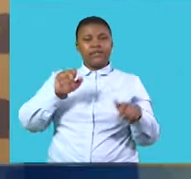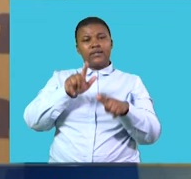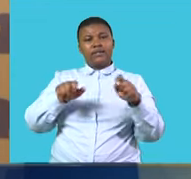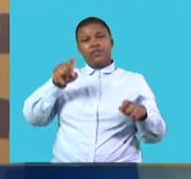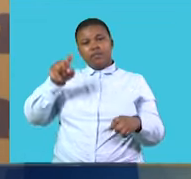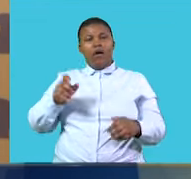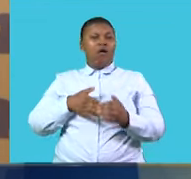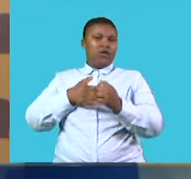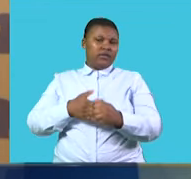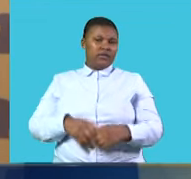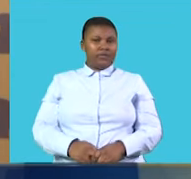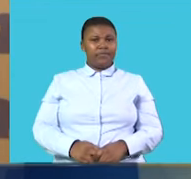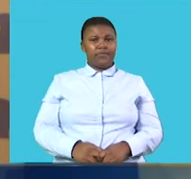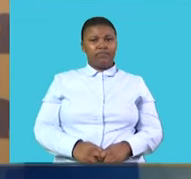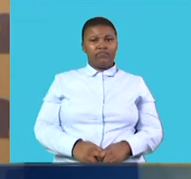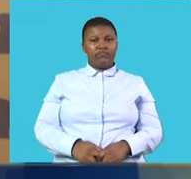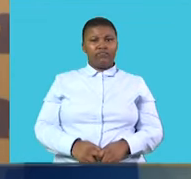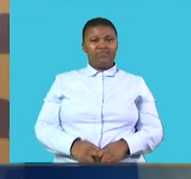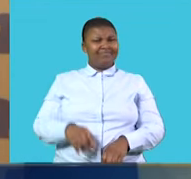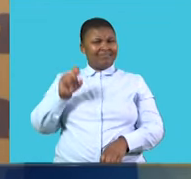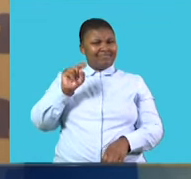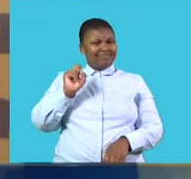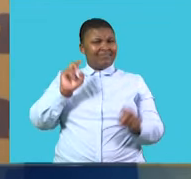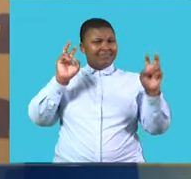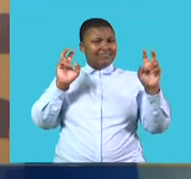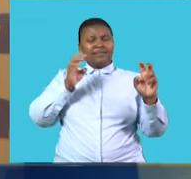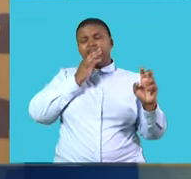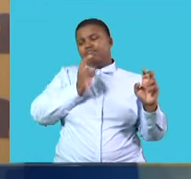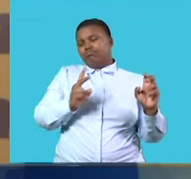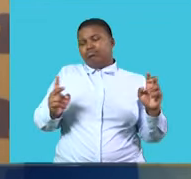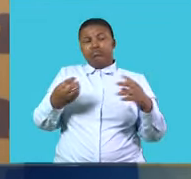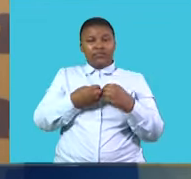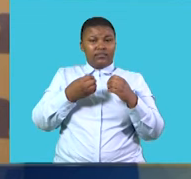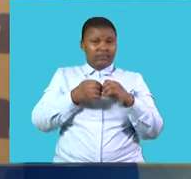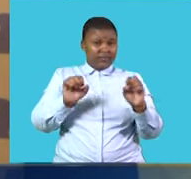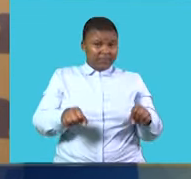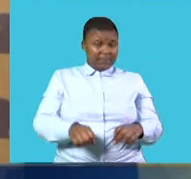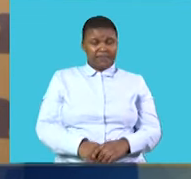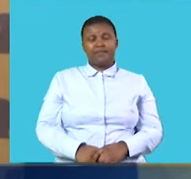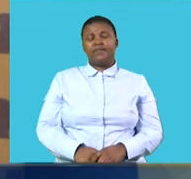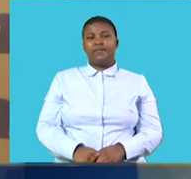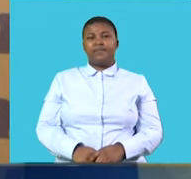means a multiple of things. First of all,